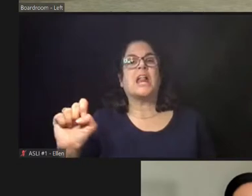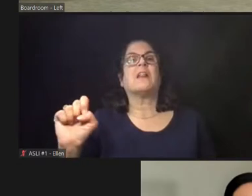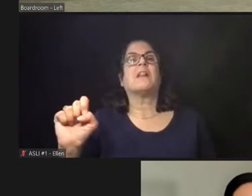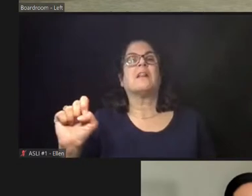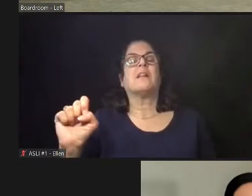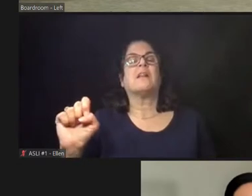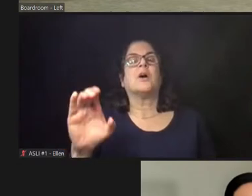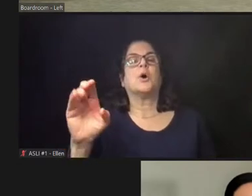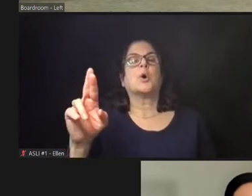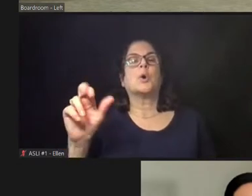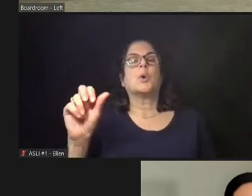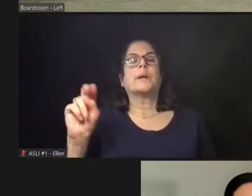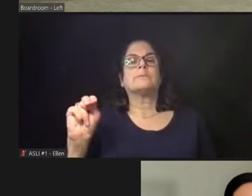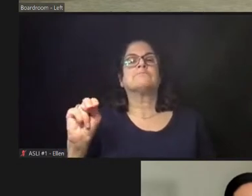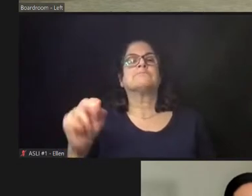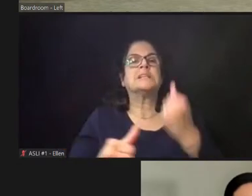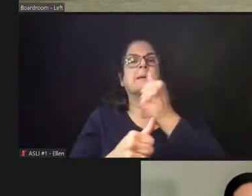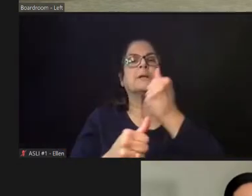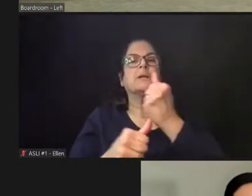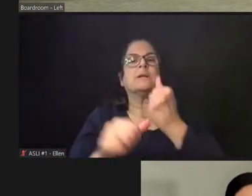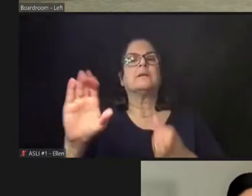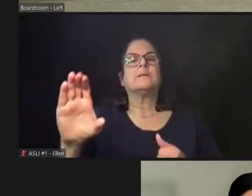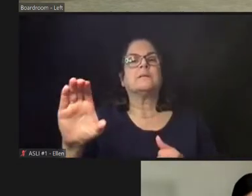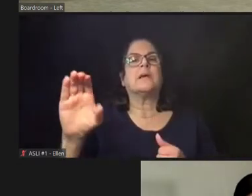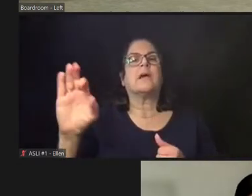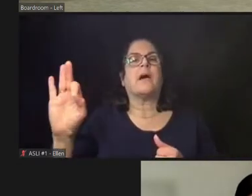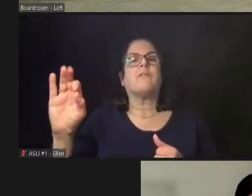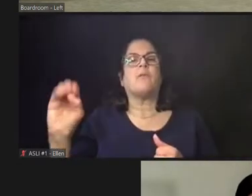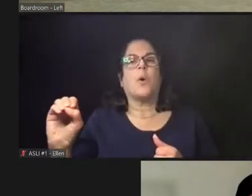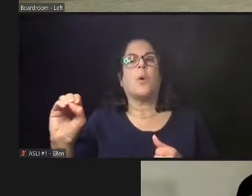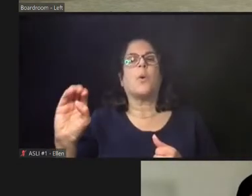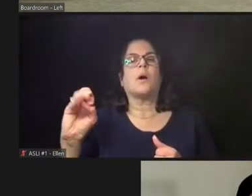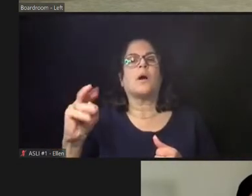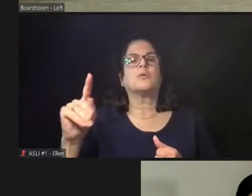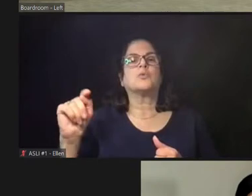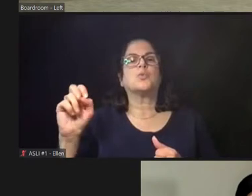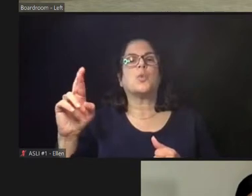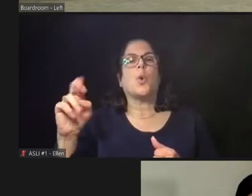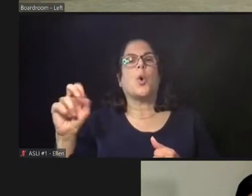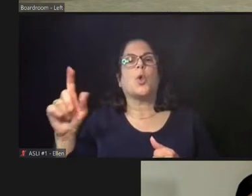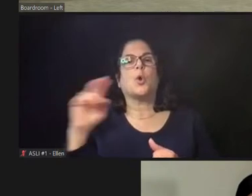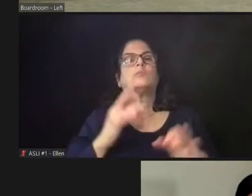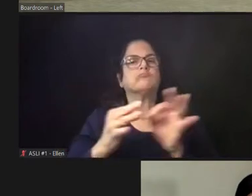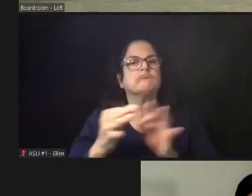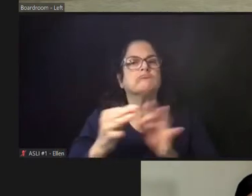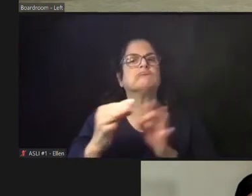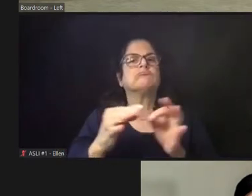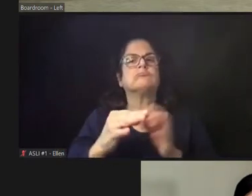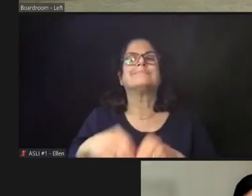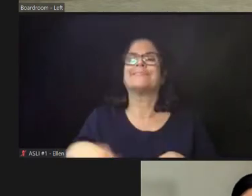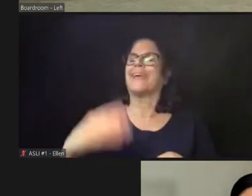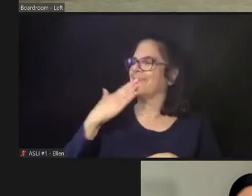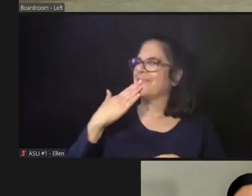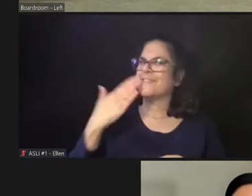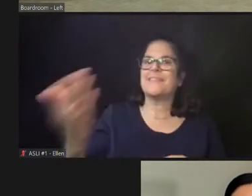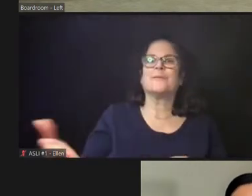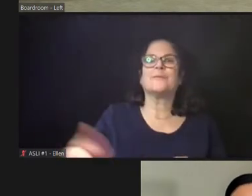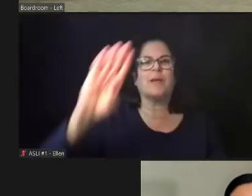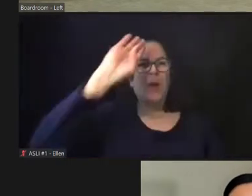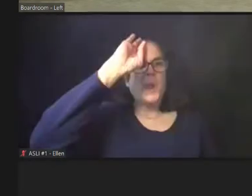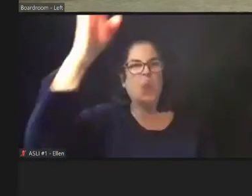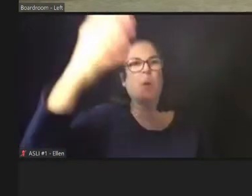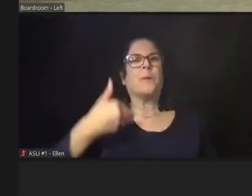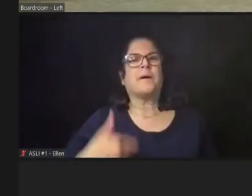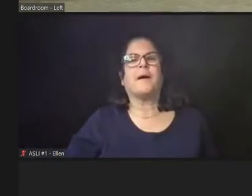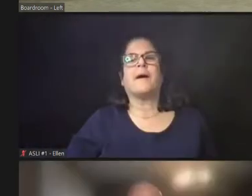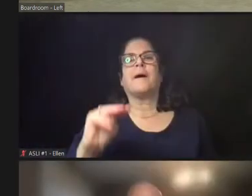and Comptroller, and she'll walk through the amendment here for the capital program. Thank you, Jeremy. Good afternoon. I'm Michelle